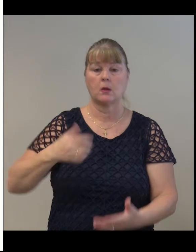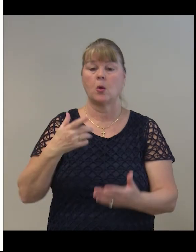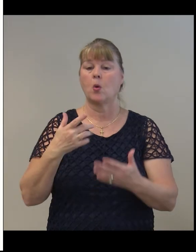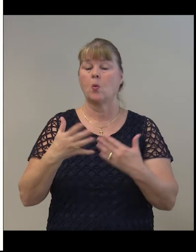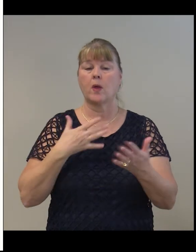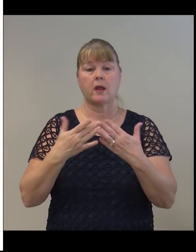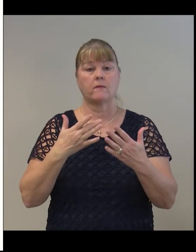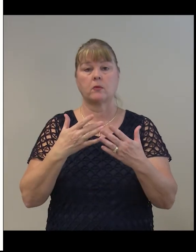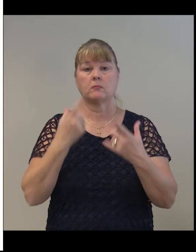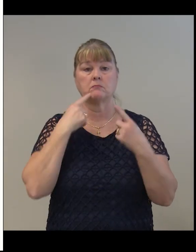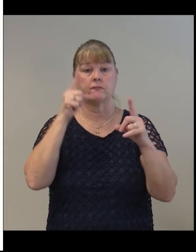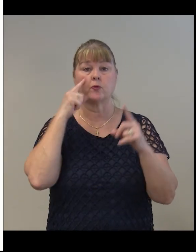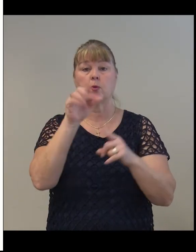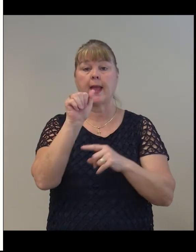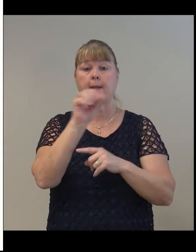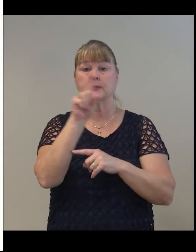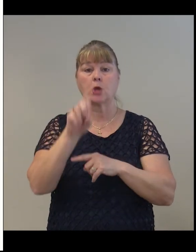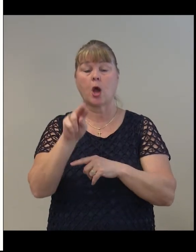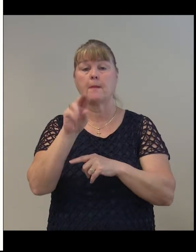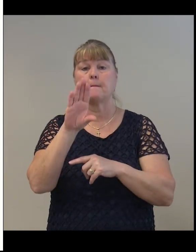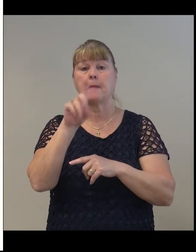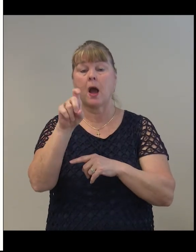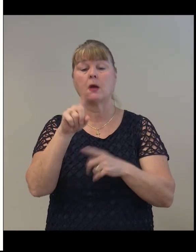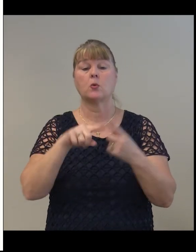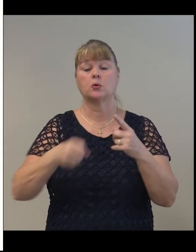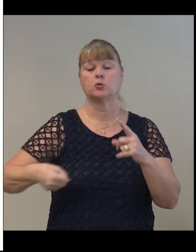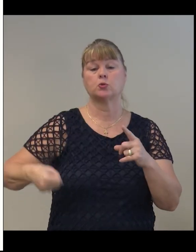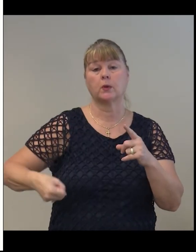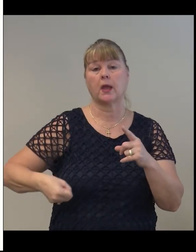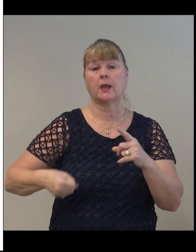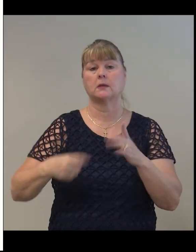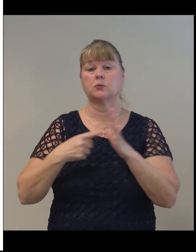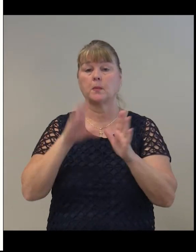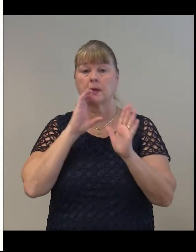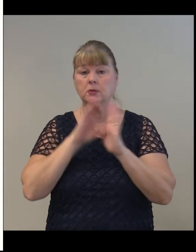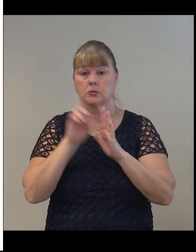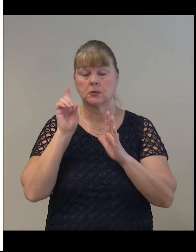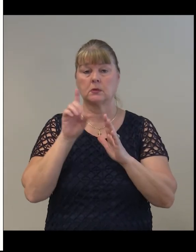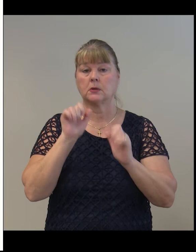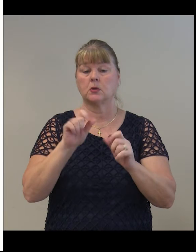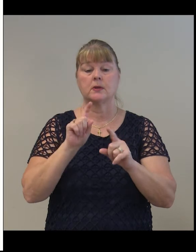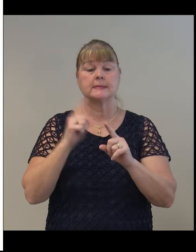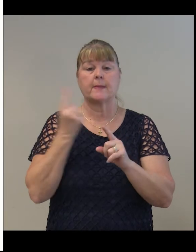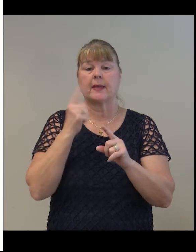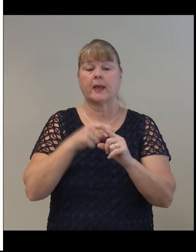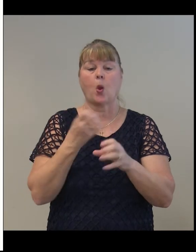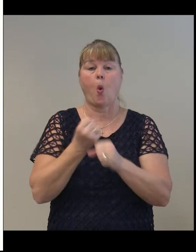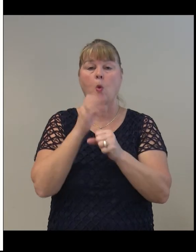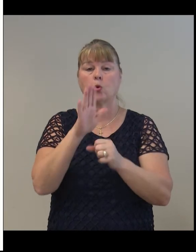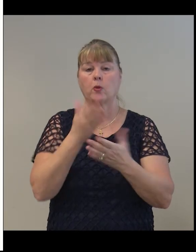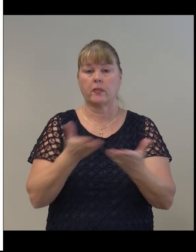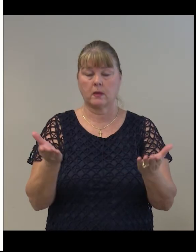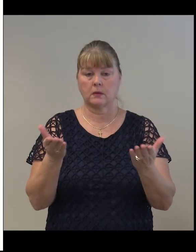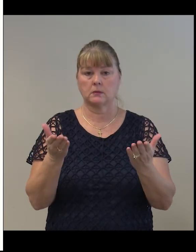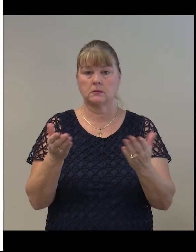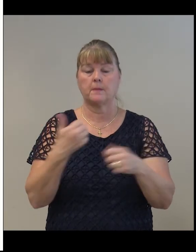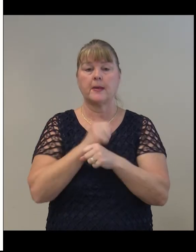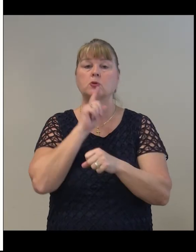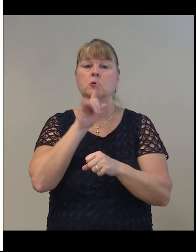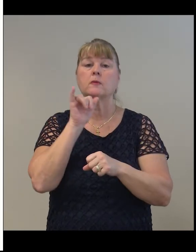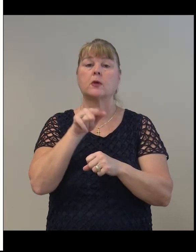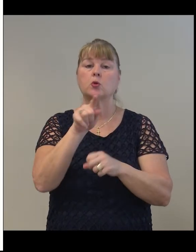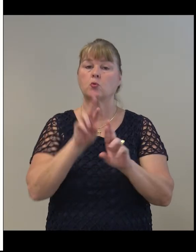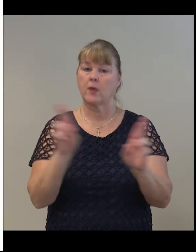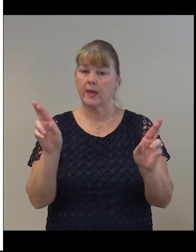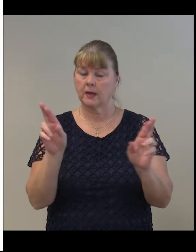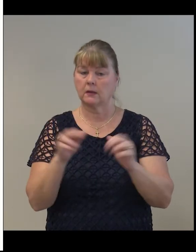container works for you. If that's an Amazon box or if that's a suitcase like what's pictured here, find a container that can hold your supplies and